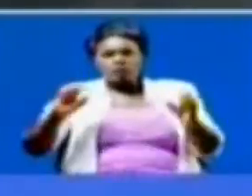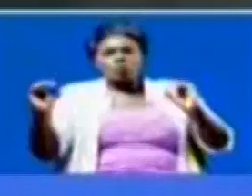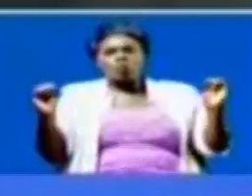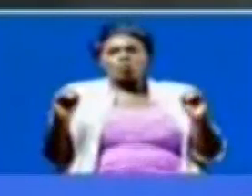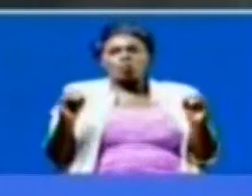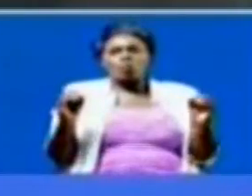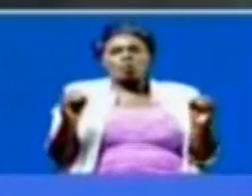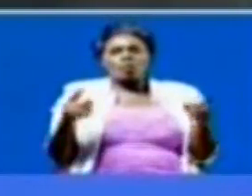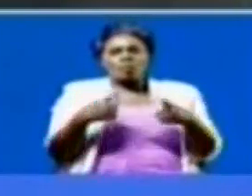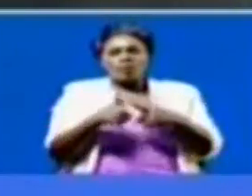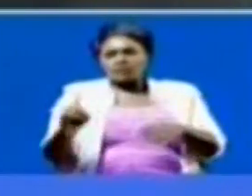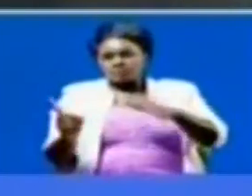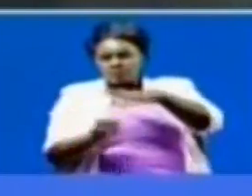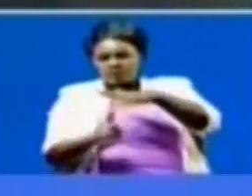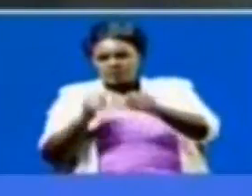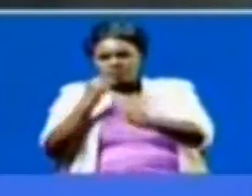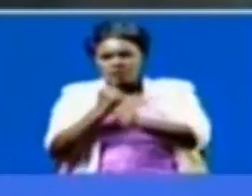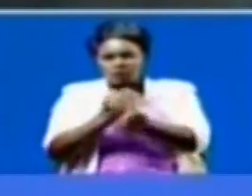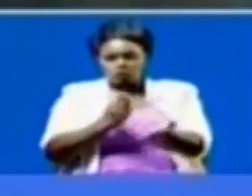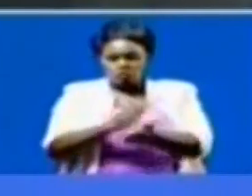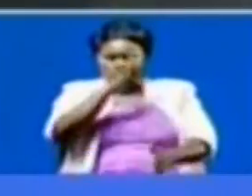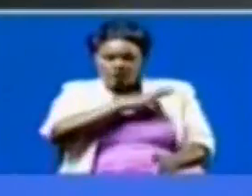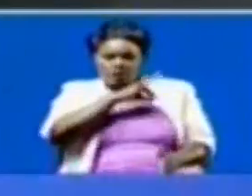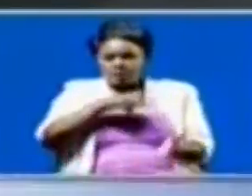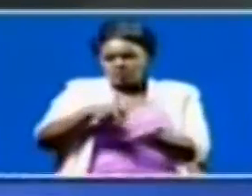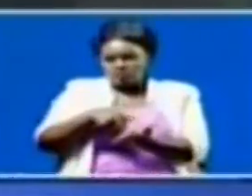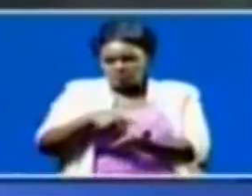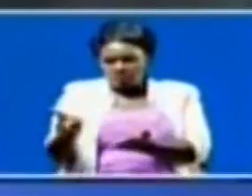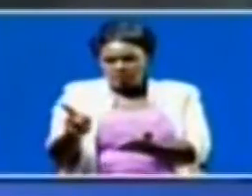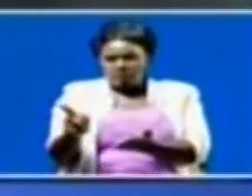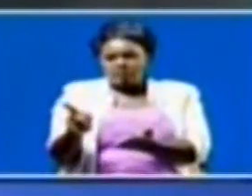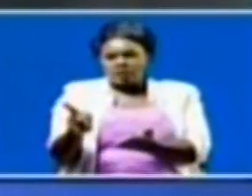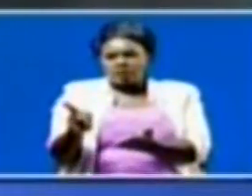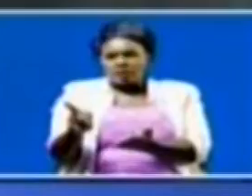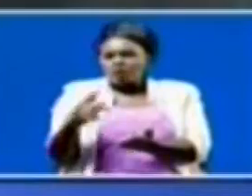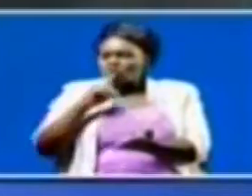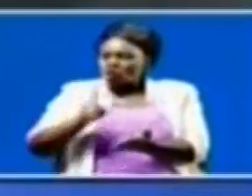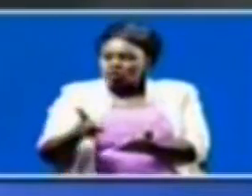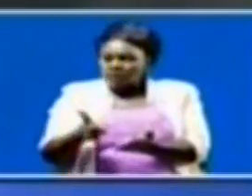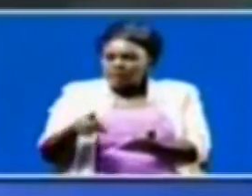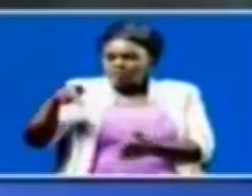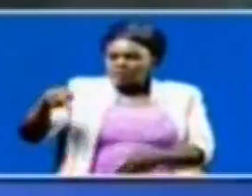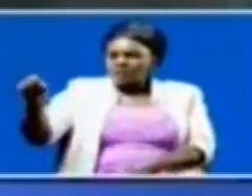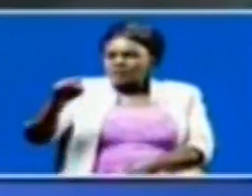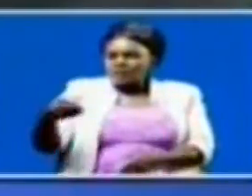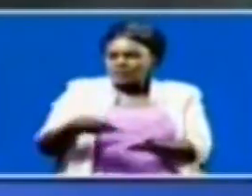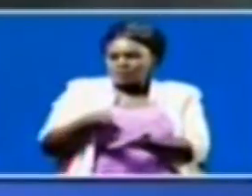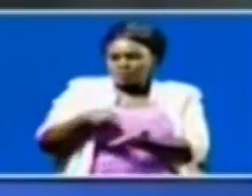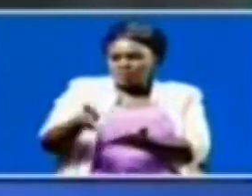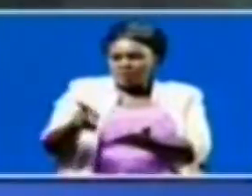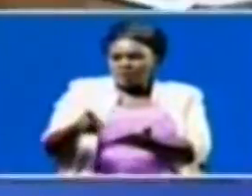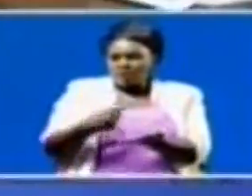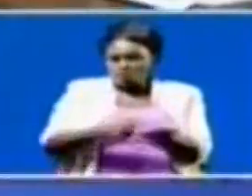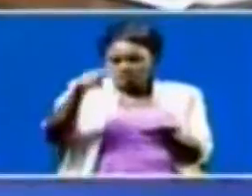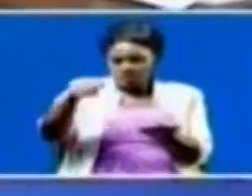was not right, but as a ministry, you're going to make sure that you get your allowances. And I instructed my PS here to make sure that they get their allowances by the end of